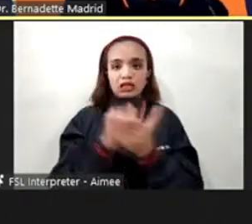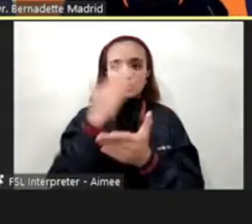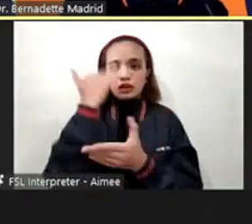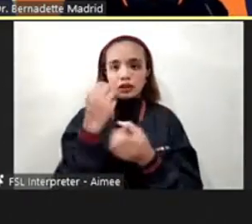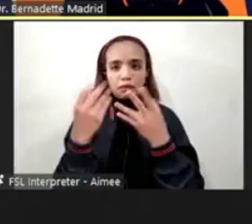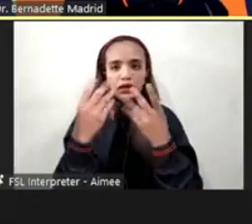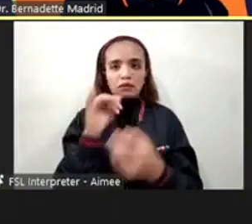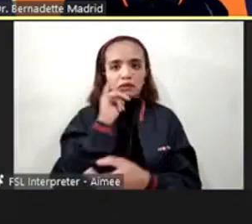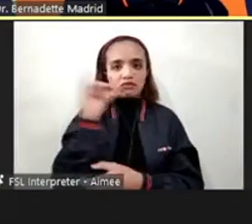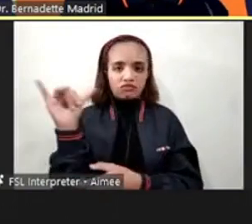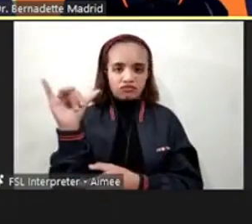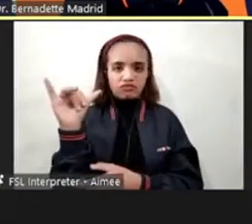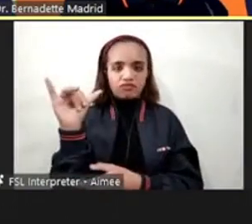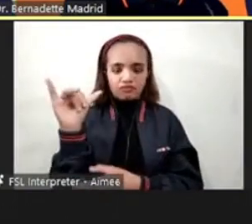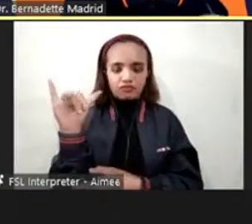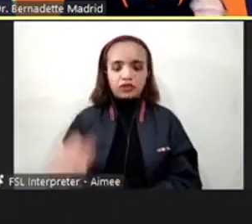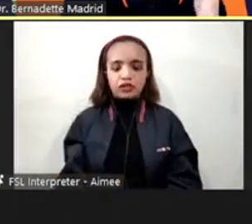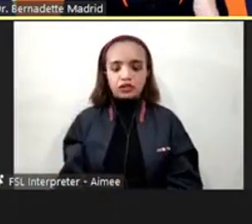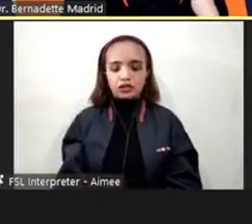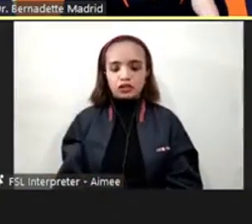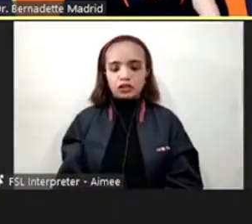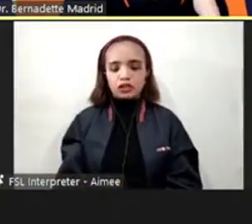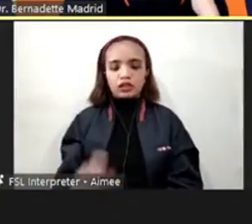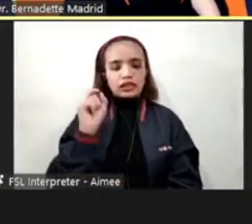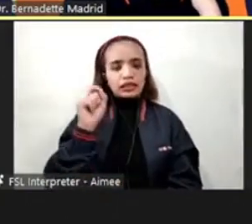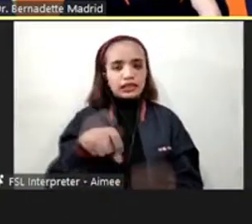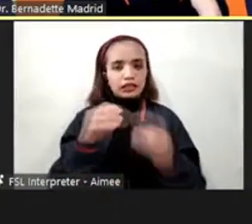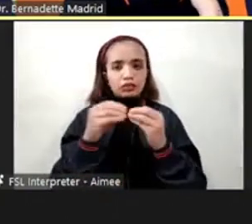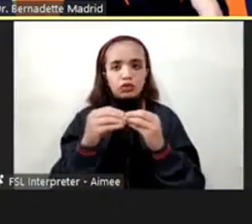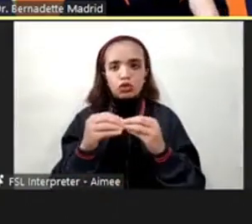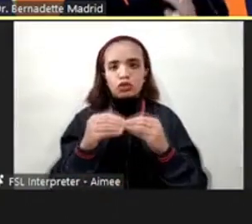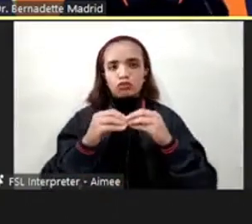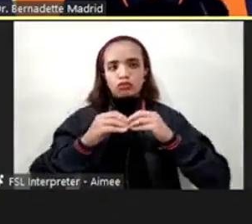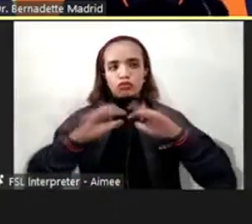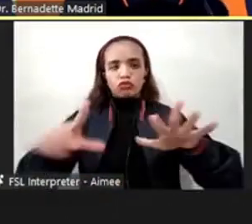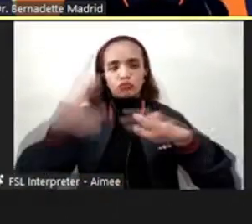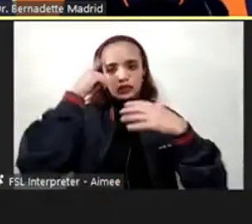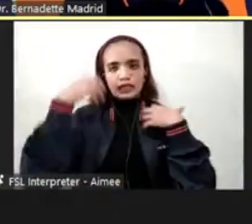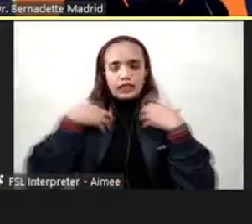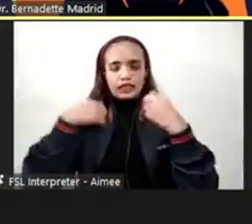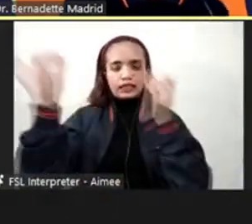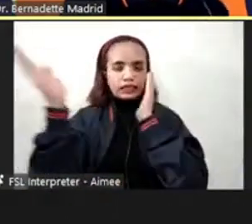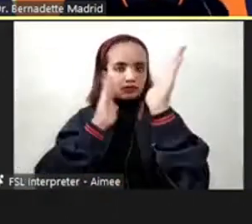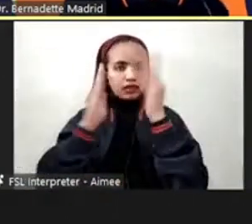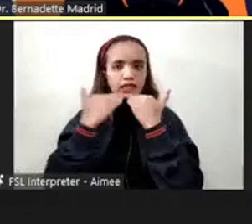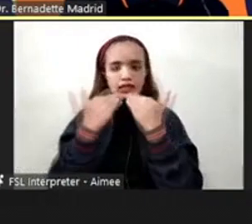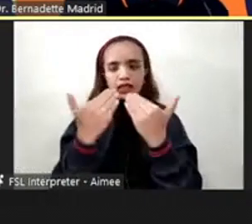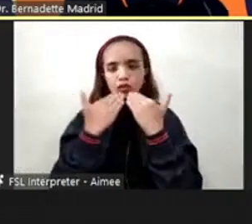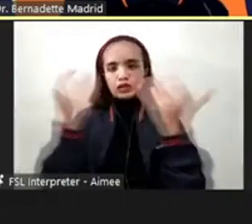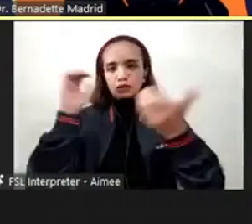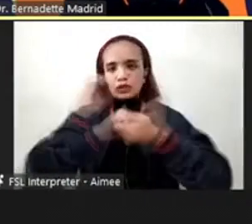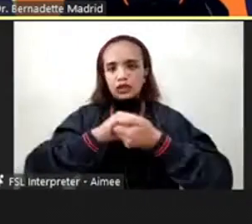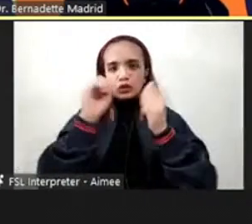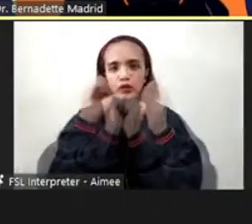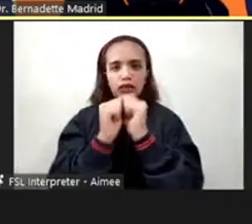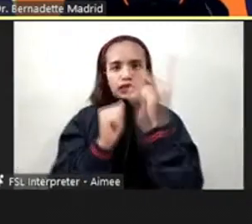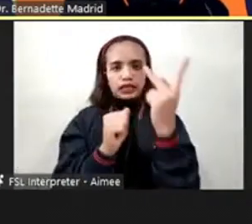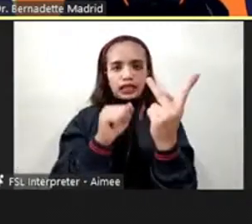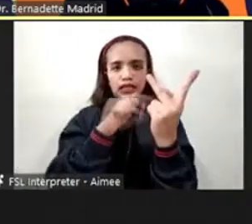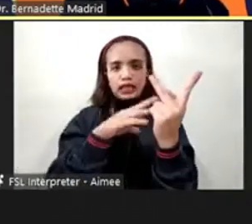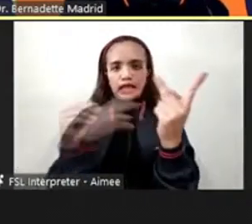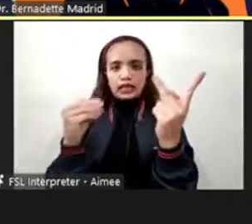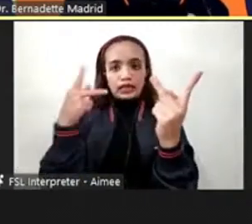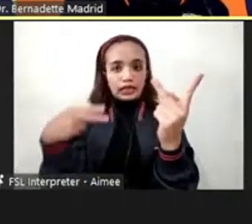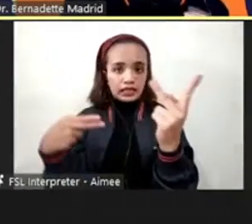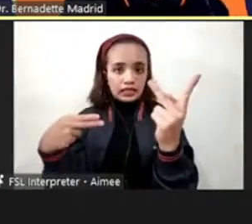we needed to expand our mental health services. And again, we are grateful for our partnership with KNH so that we were